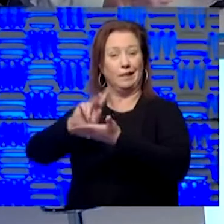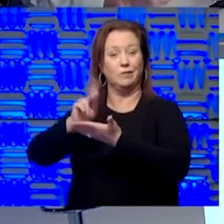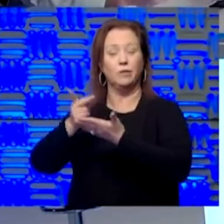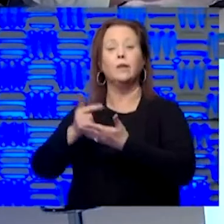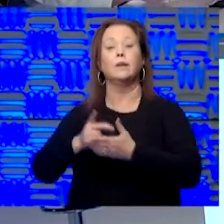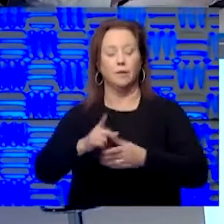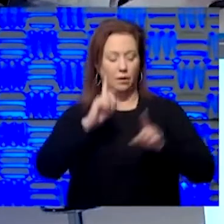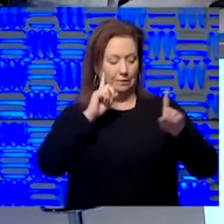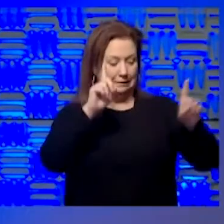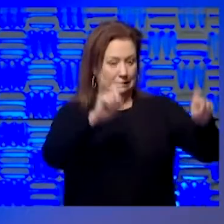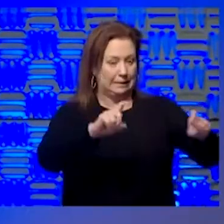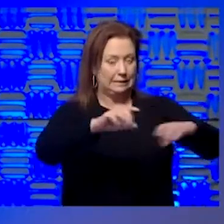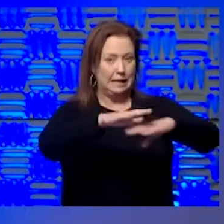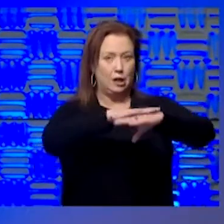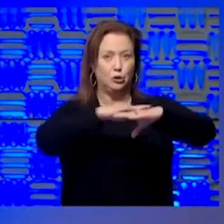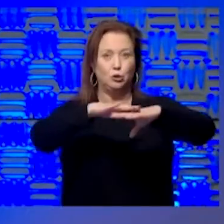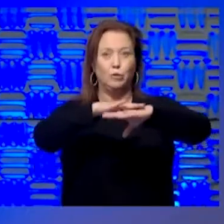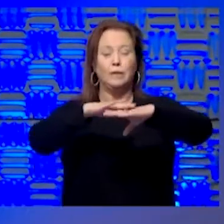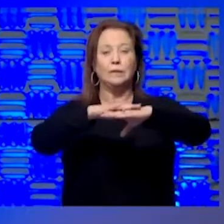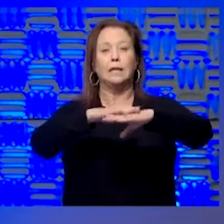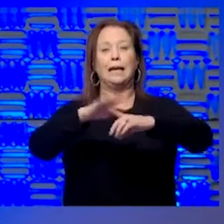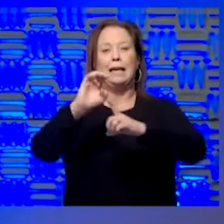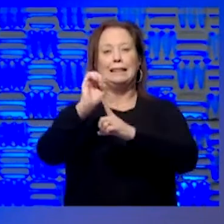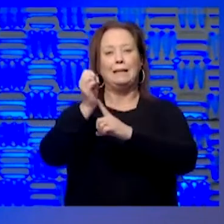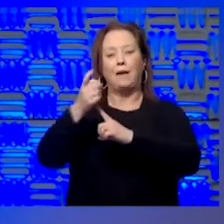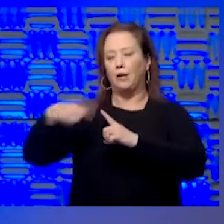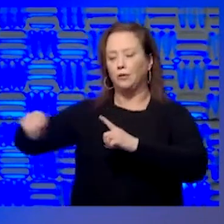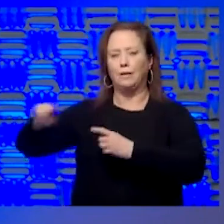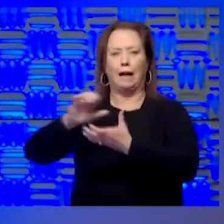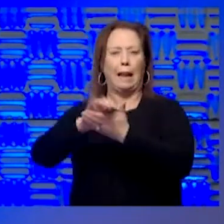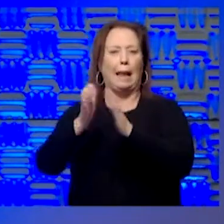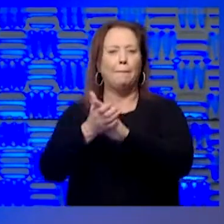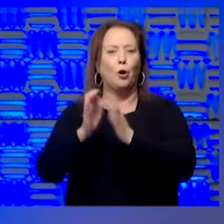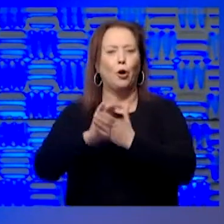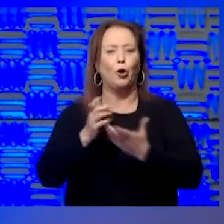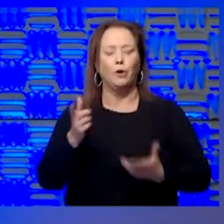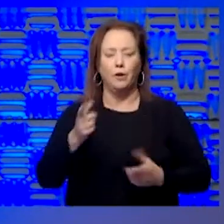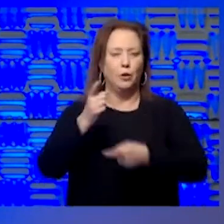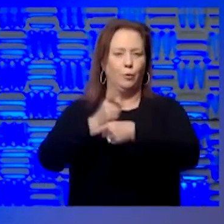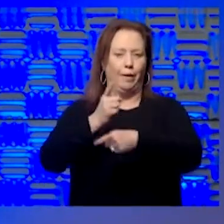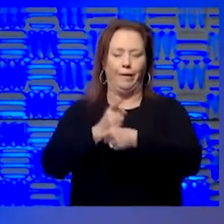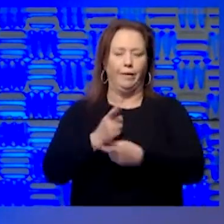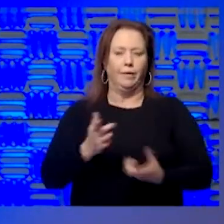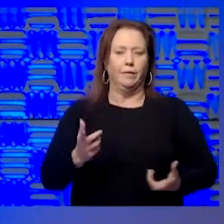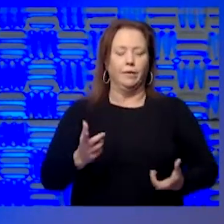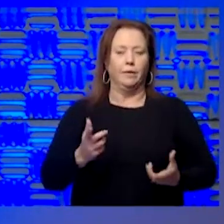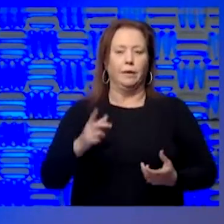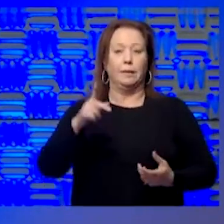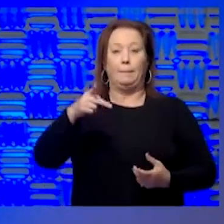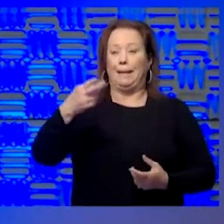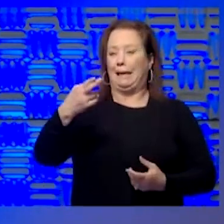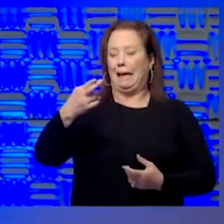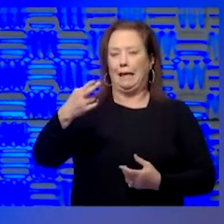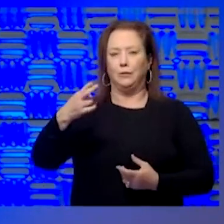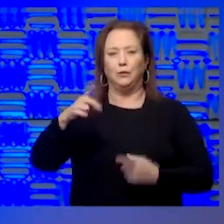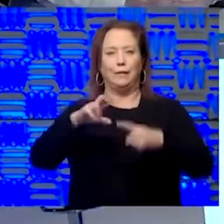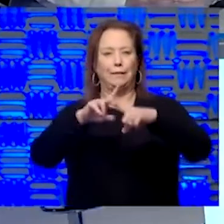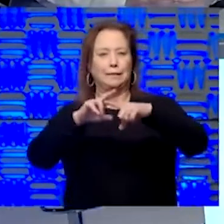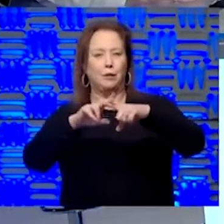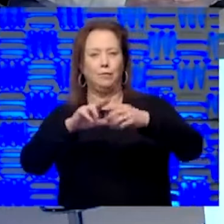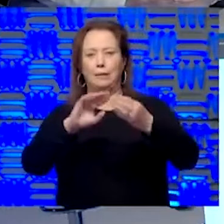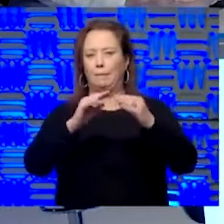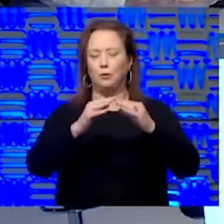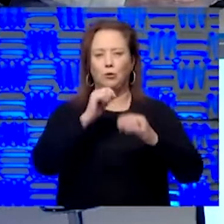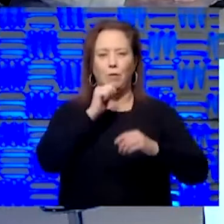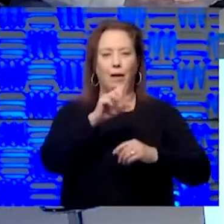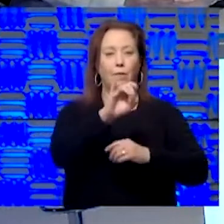on surfaces. I think overall the environment, say on a hamburger or something like that, you're right, it is probably the pH is not right, the salt content's